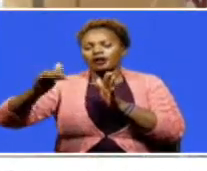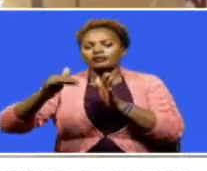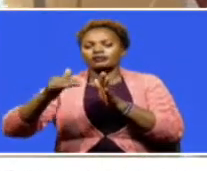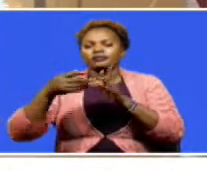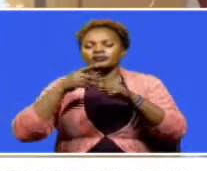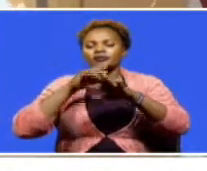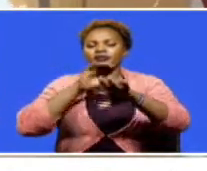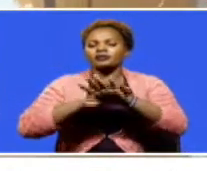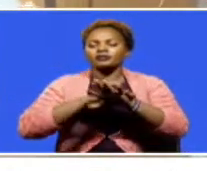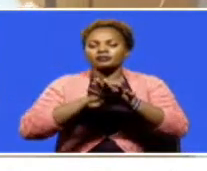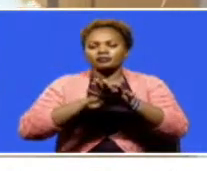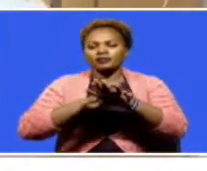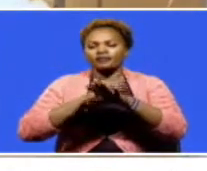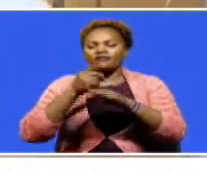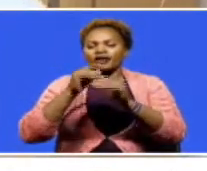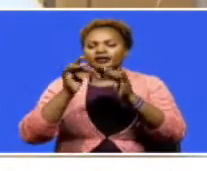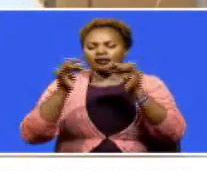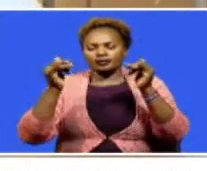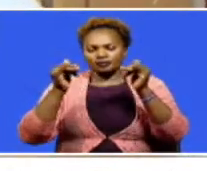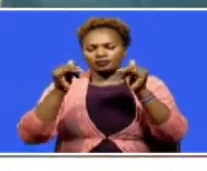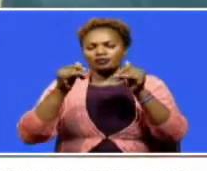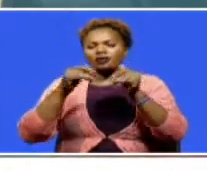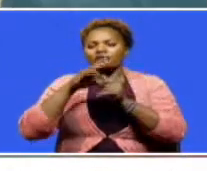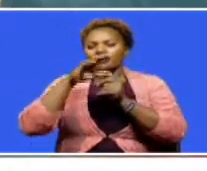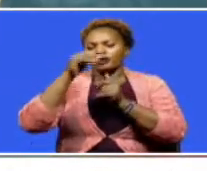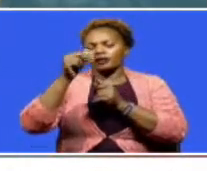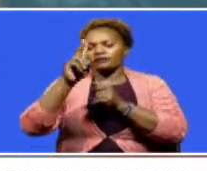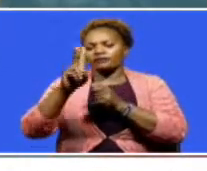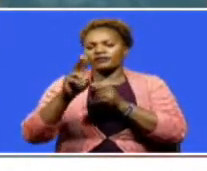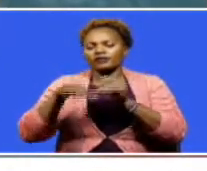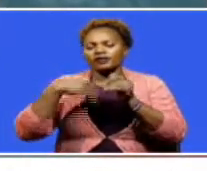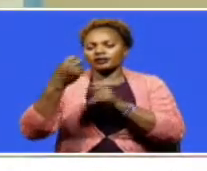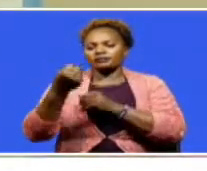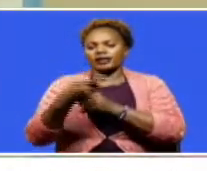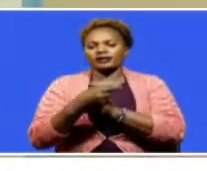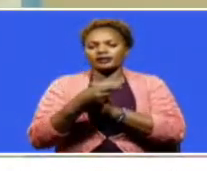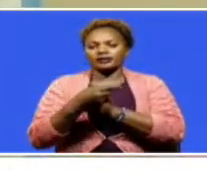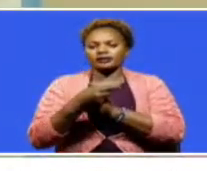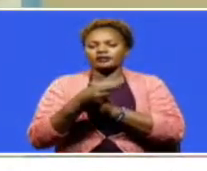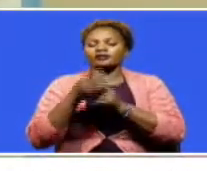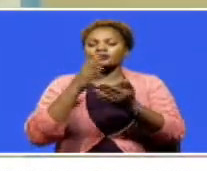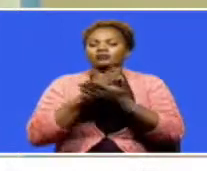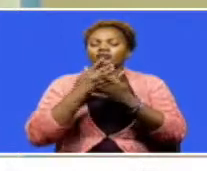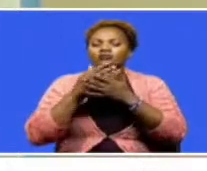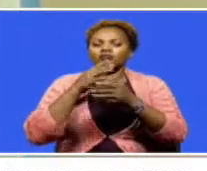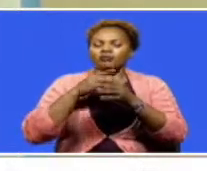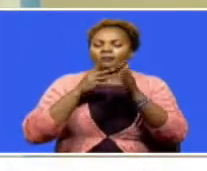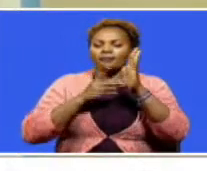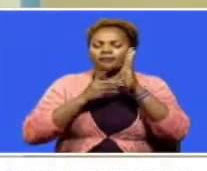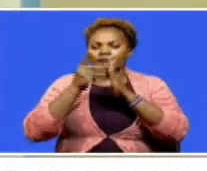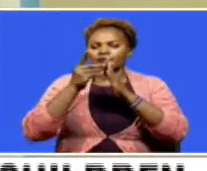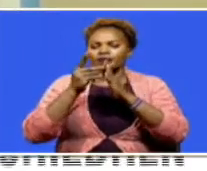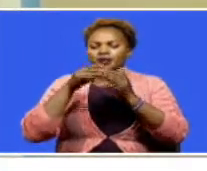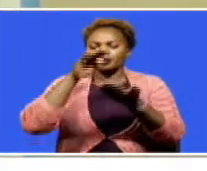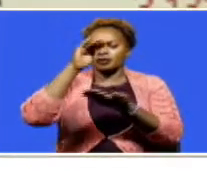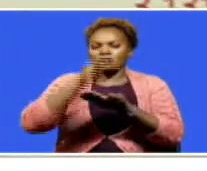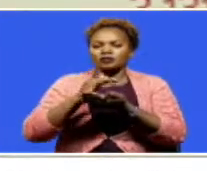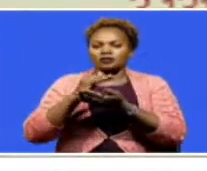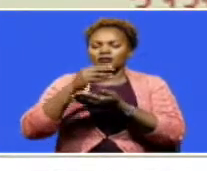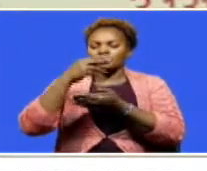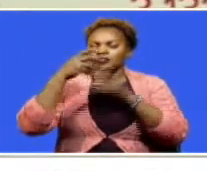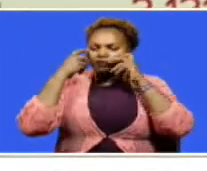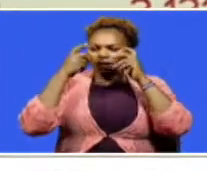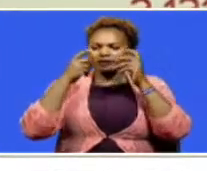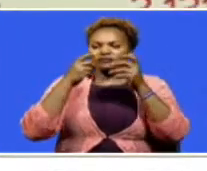to receive the preferred first line of ARV drugs for children next month. Despite the tremendous progress made in reducing new